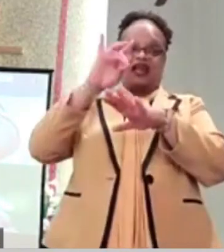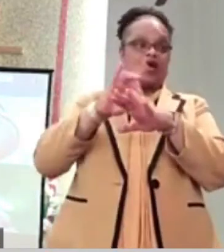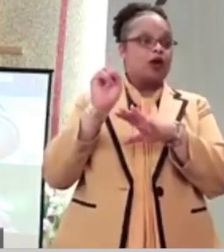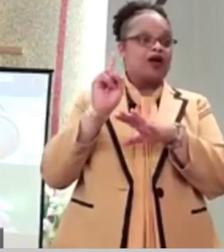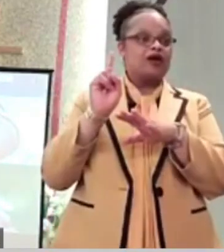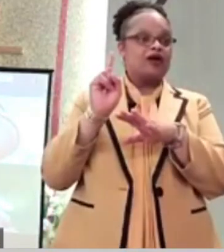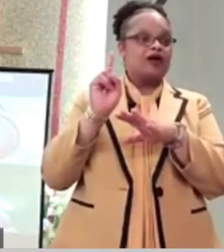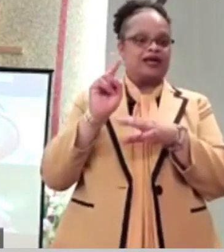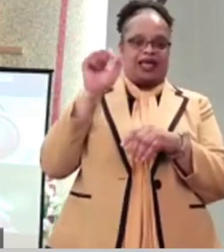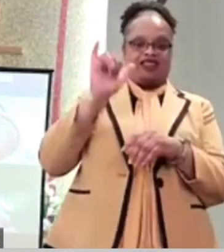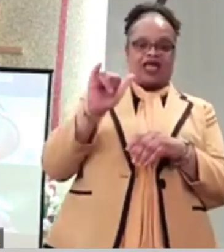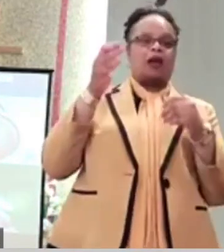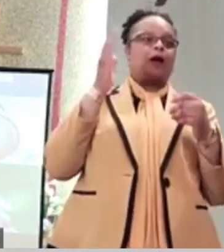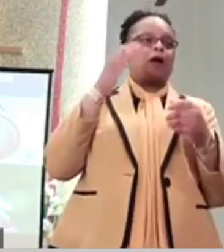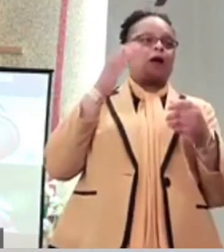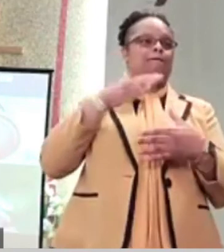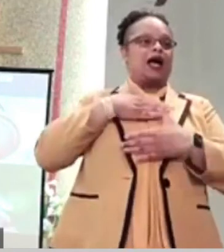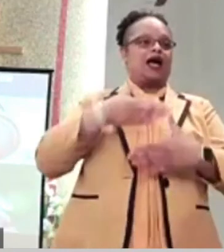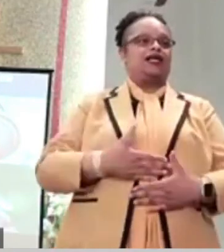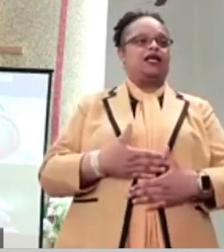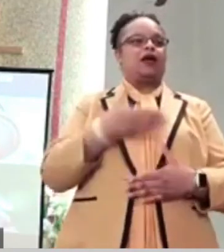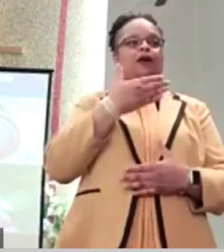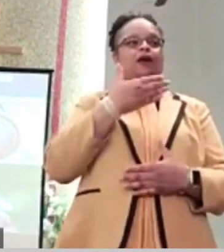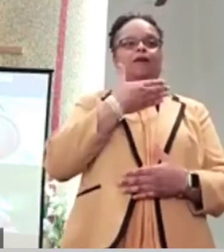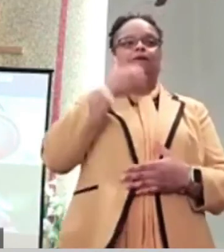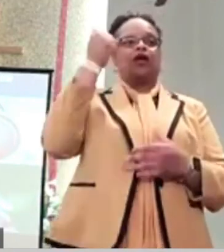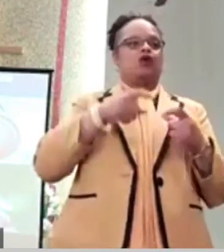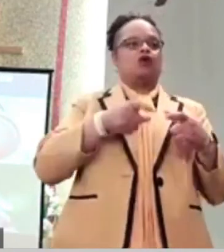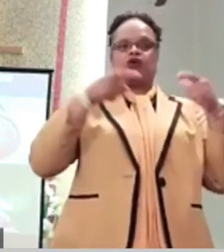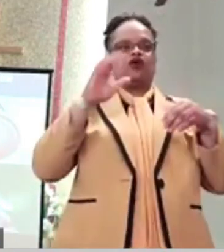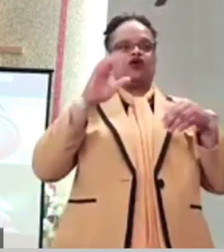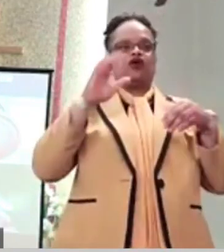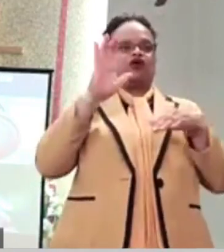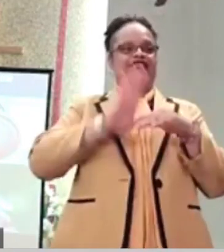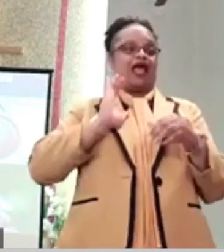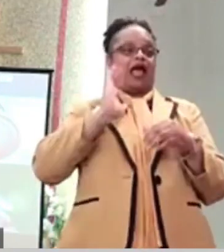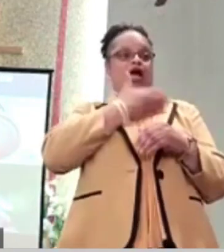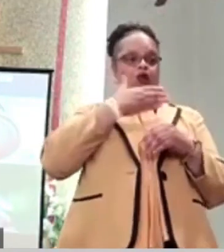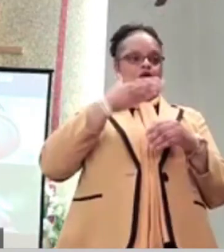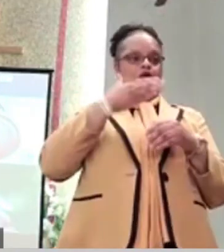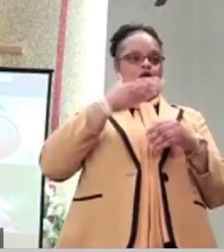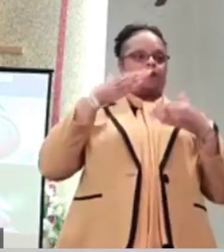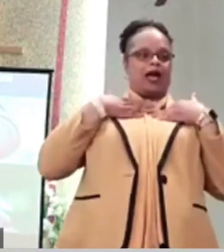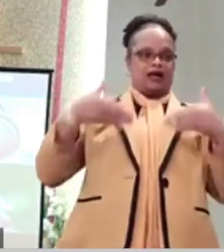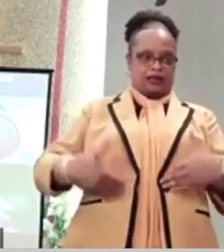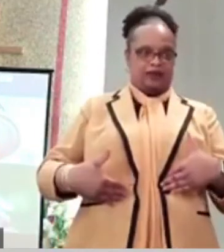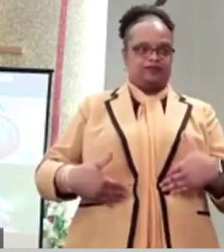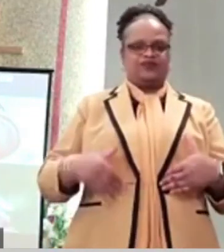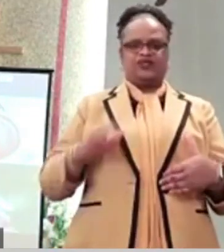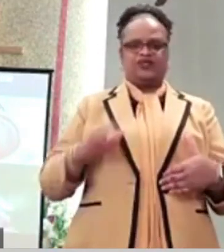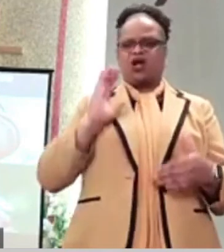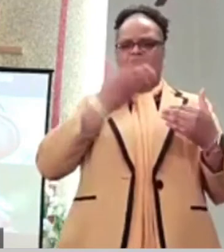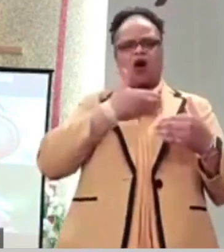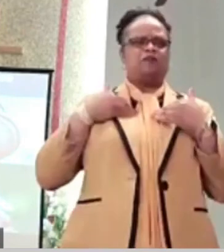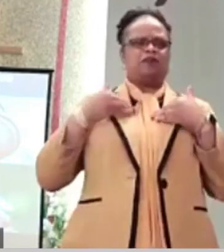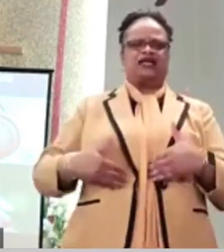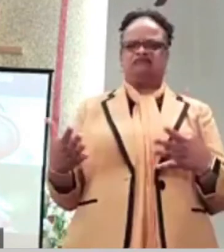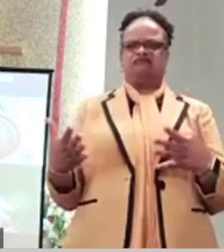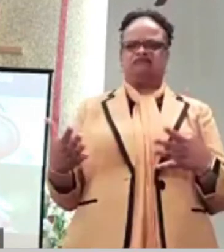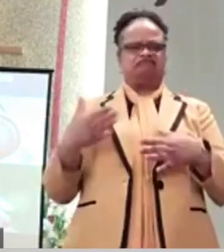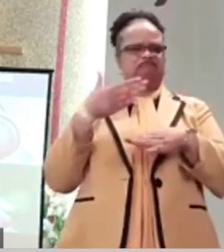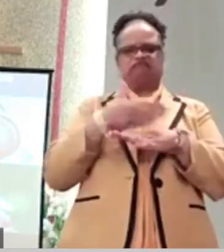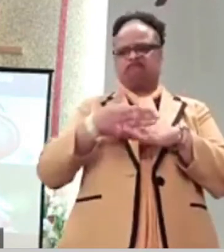greater, so much more powerful and bigger than our weak physical bodies that are destined to decay